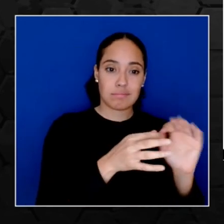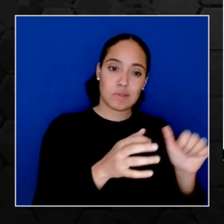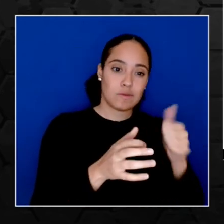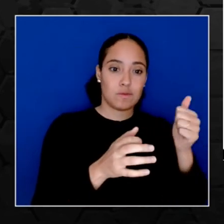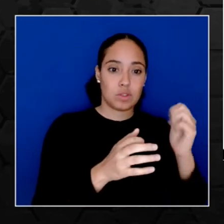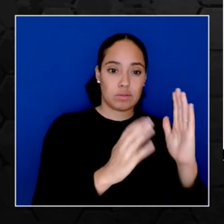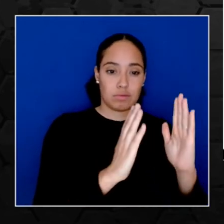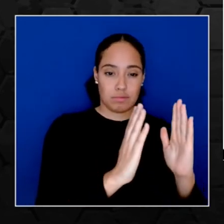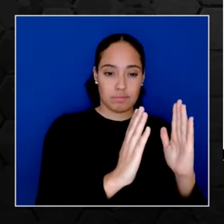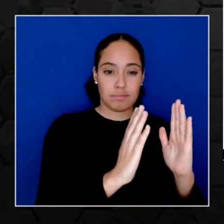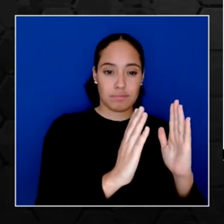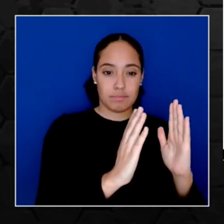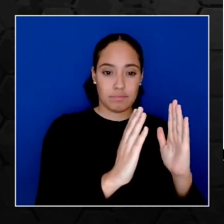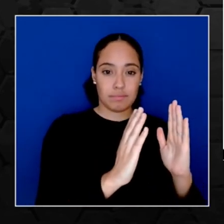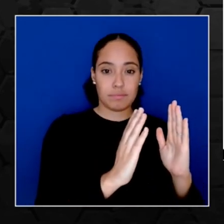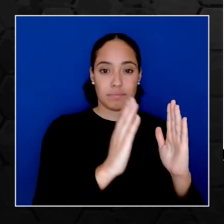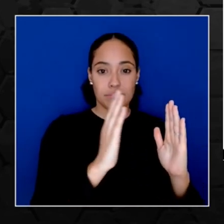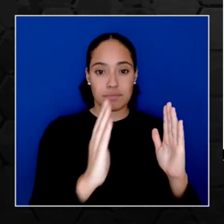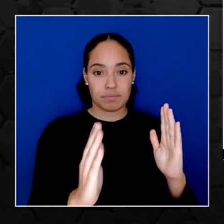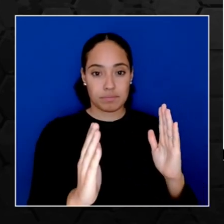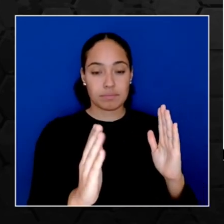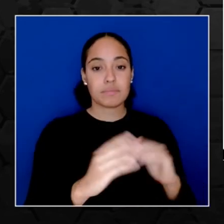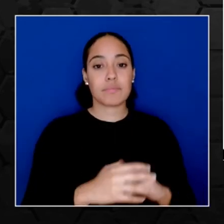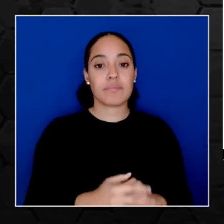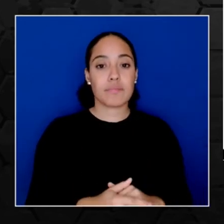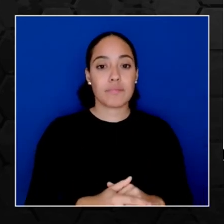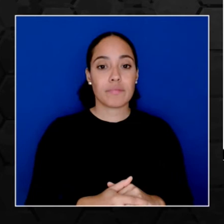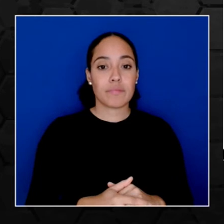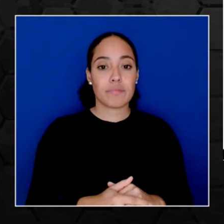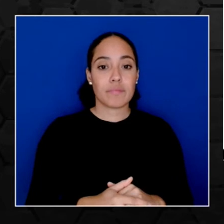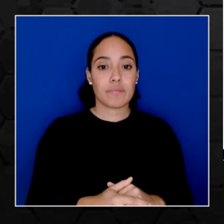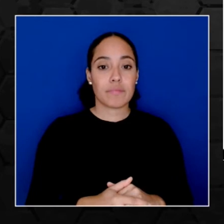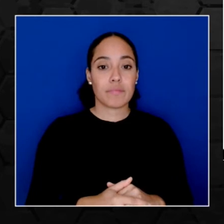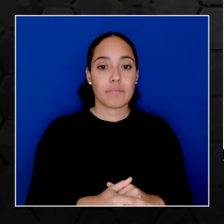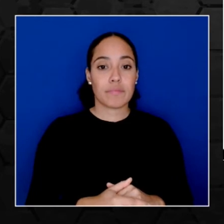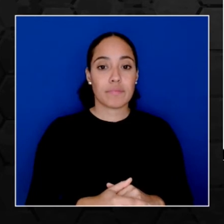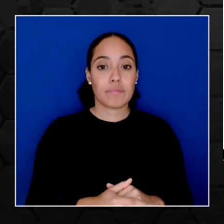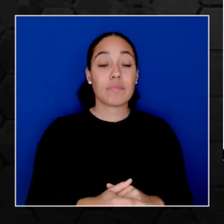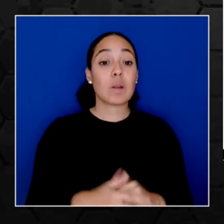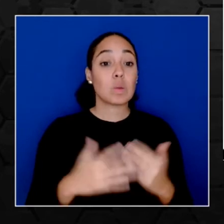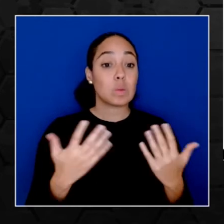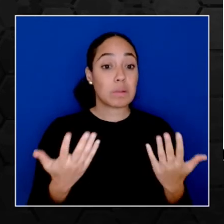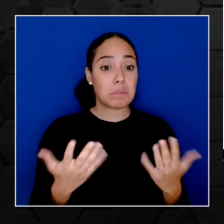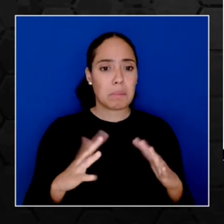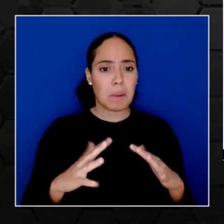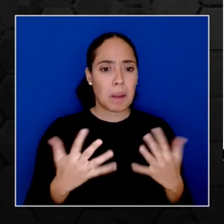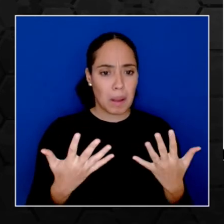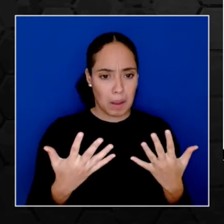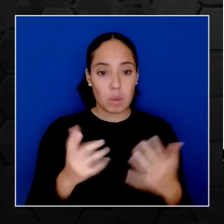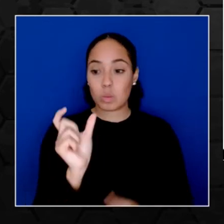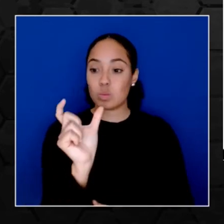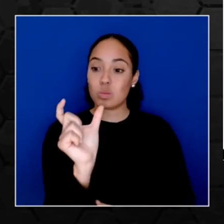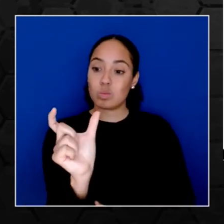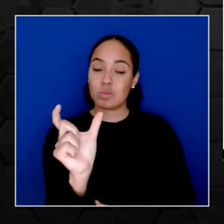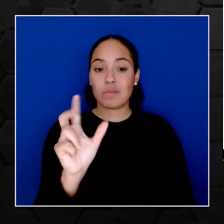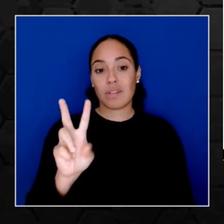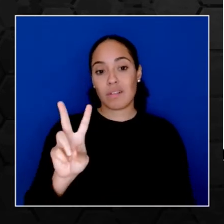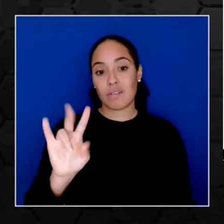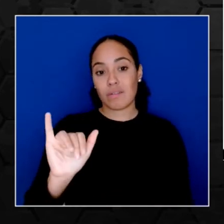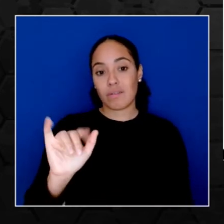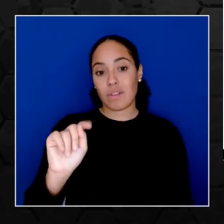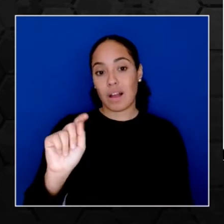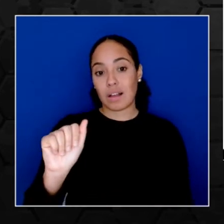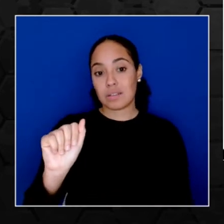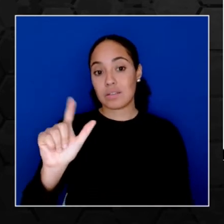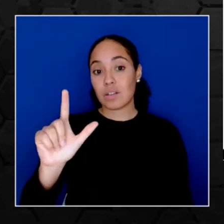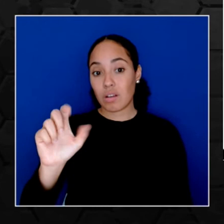just ask the users to enter the word vitals to get their vitals checked. And for that, we will have to give an input box because